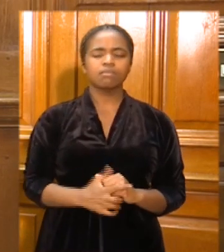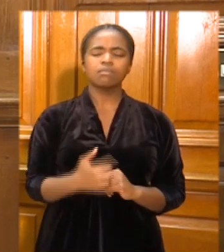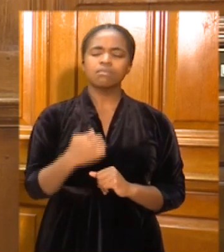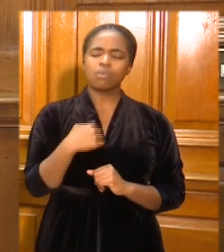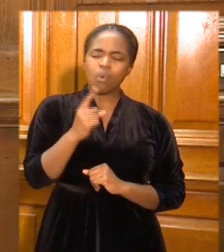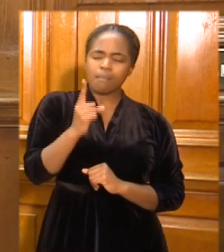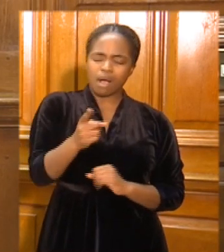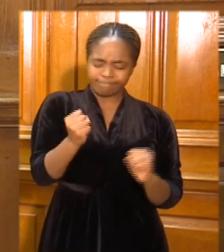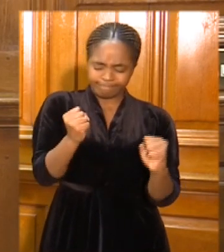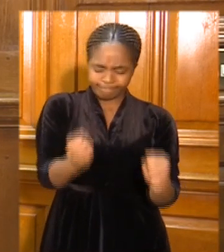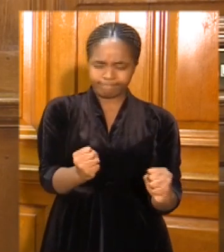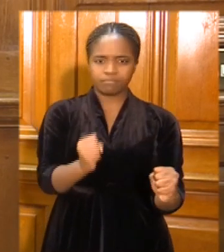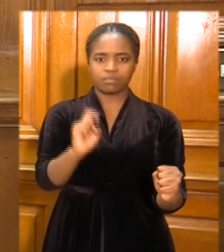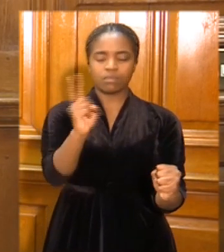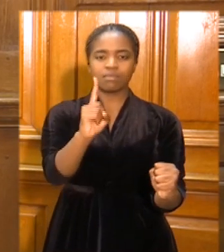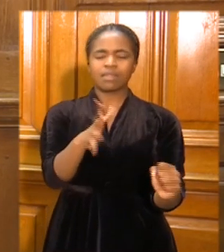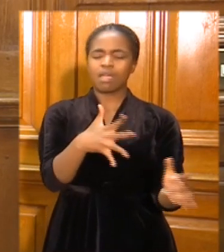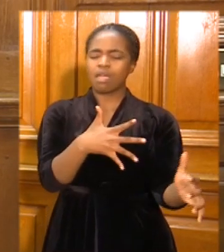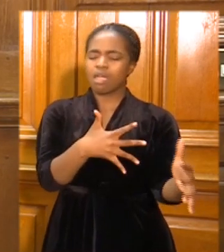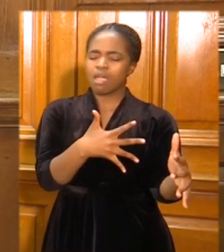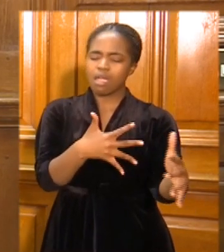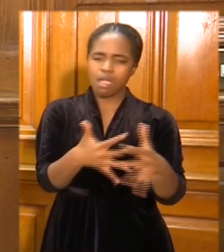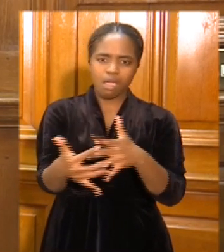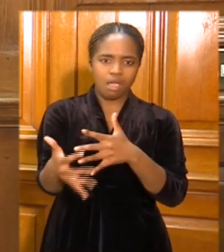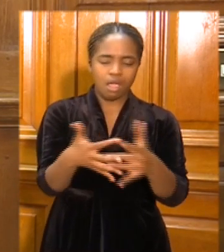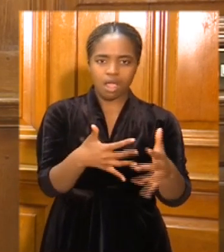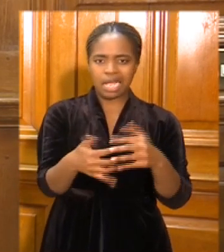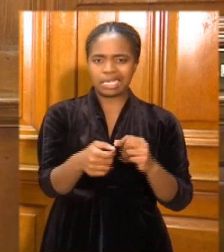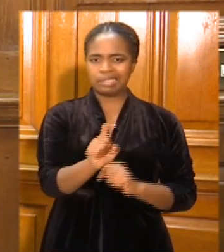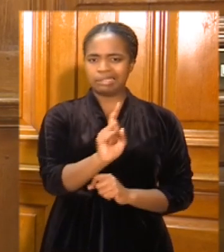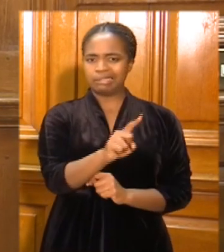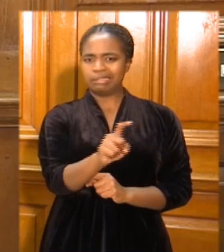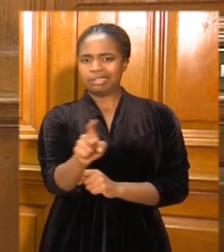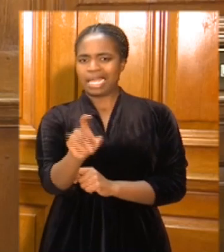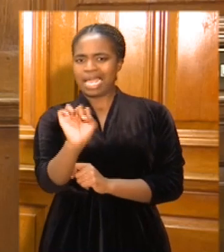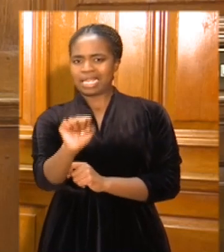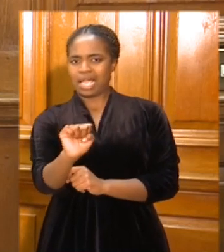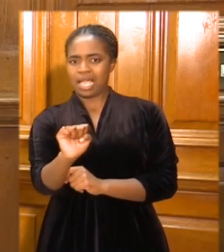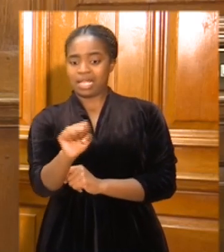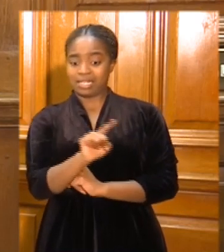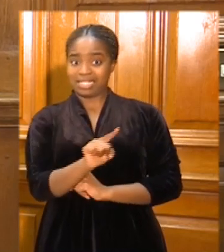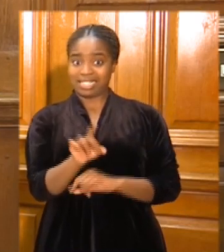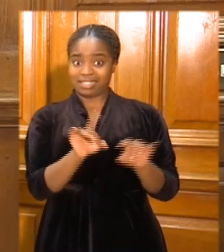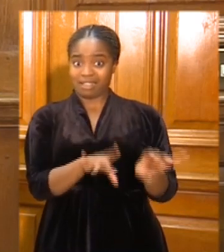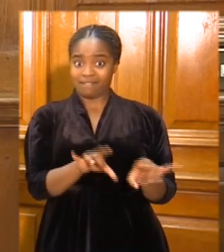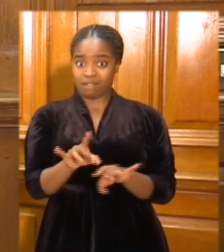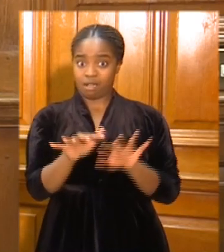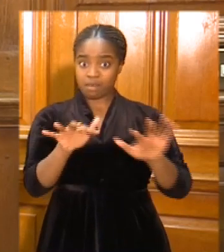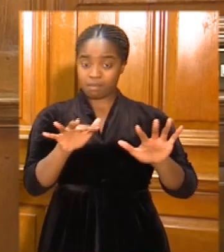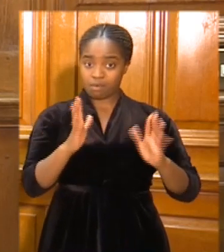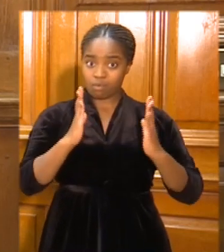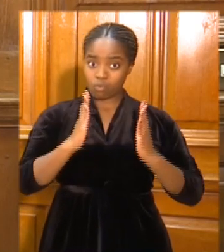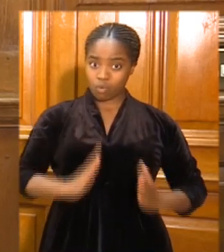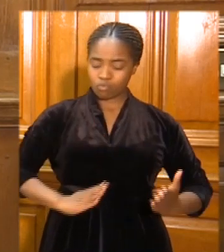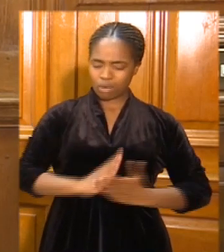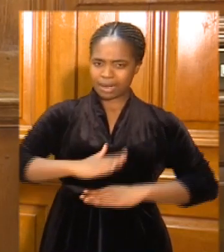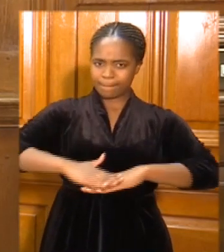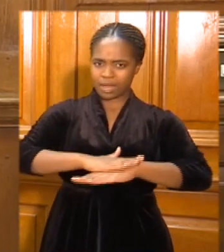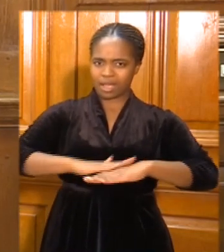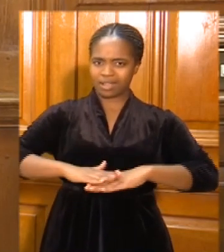stand firm against any actions that infringe on these and other basic human rights that our